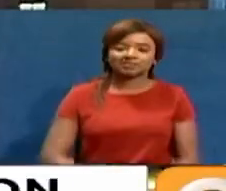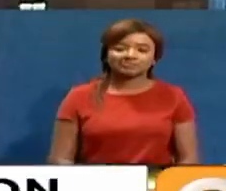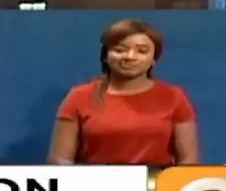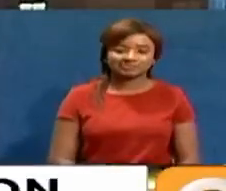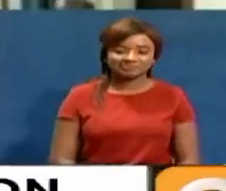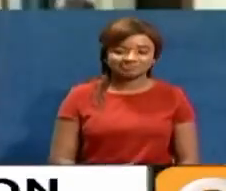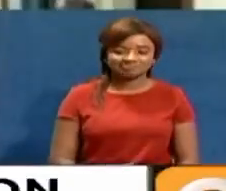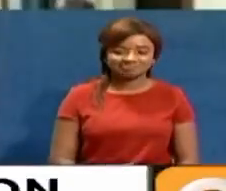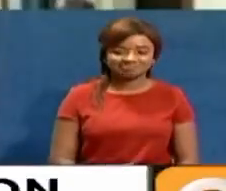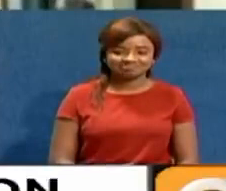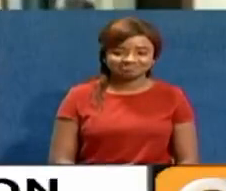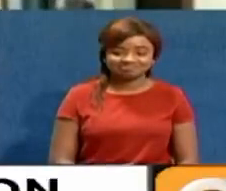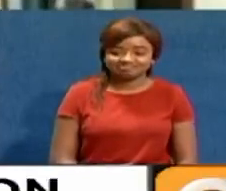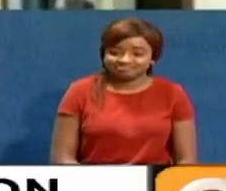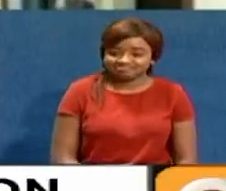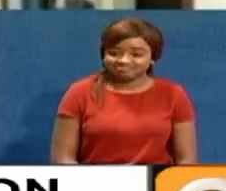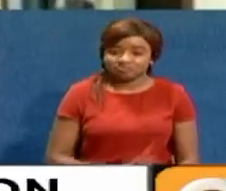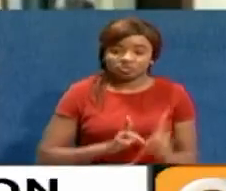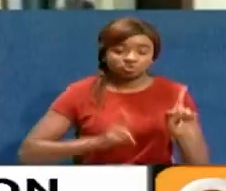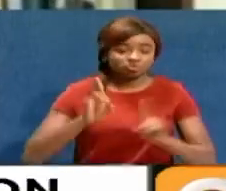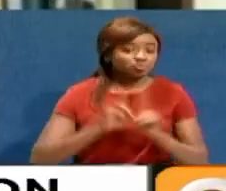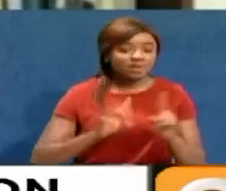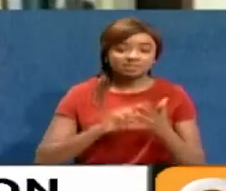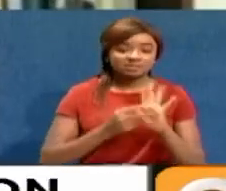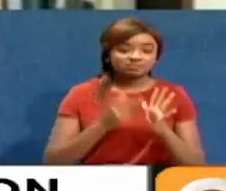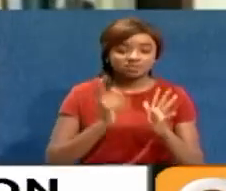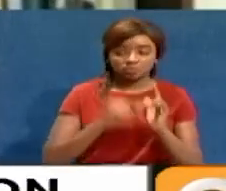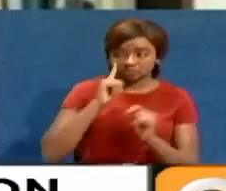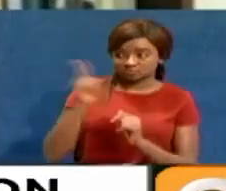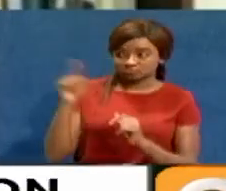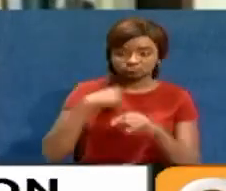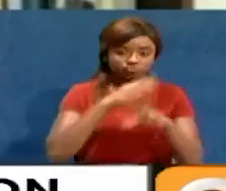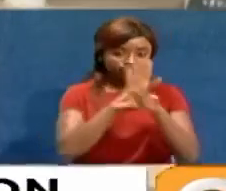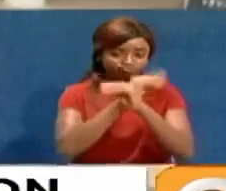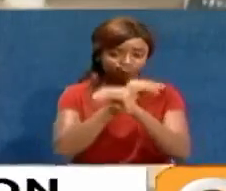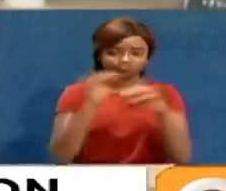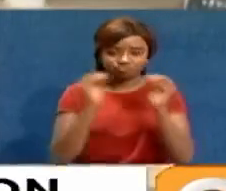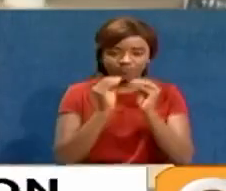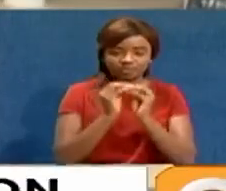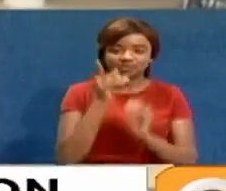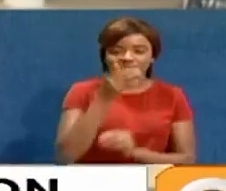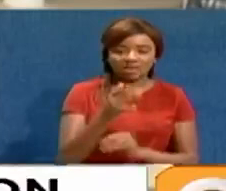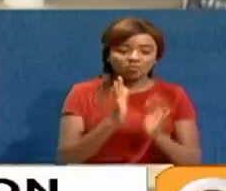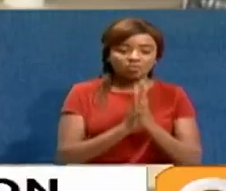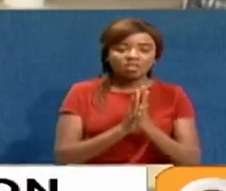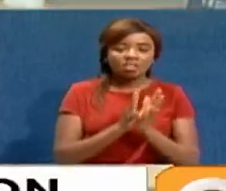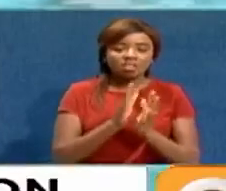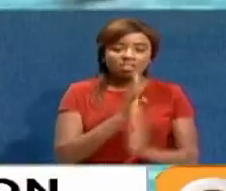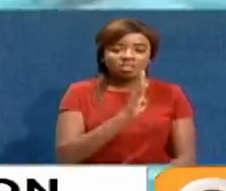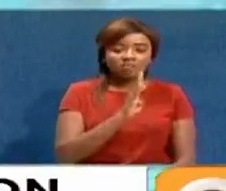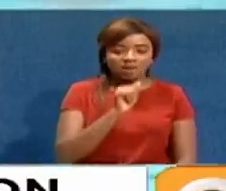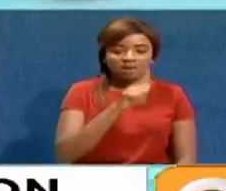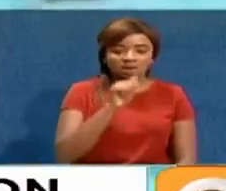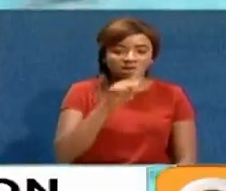this. So tourism is just about having... Speaking virtually during the Tourism and Hospitality Professionals